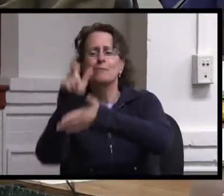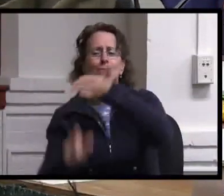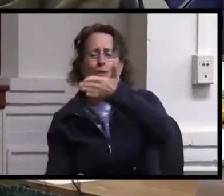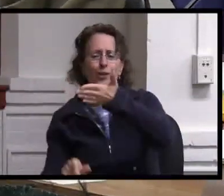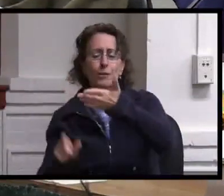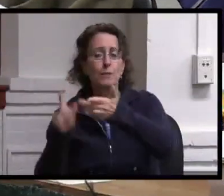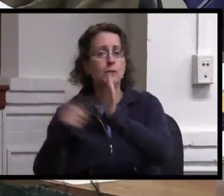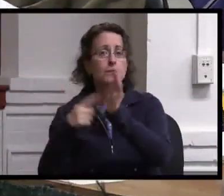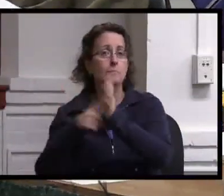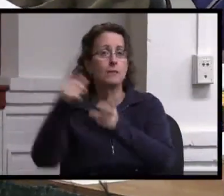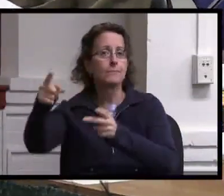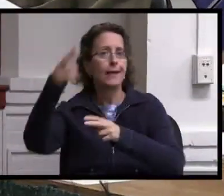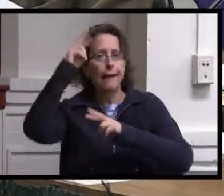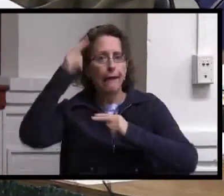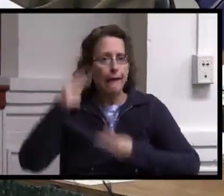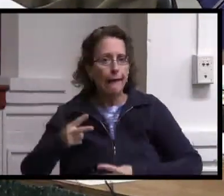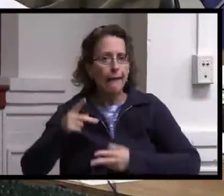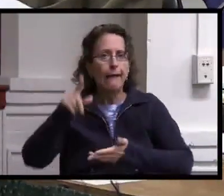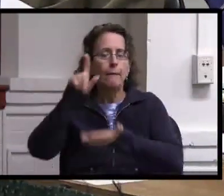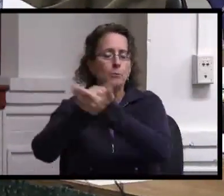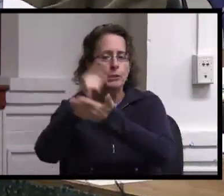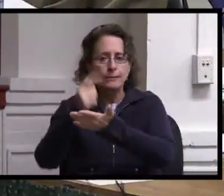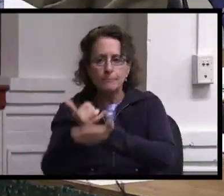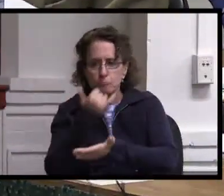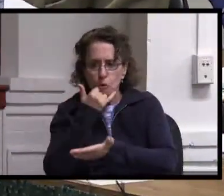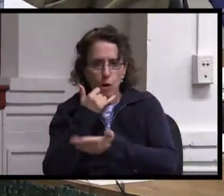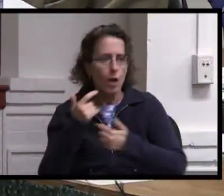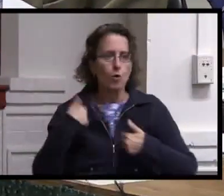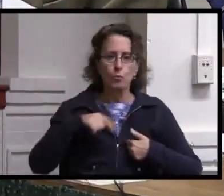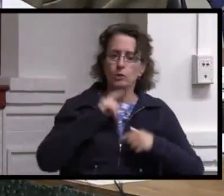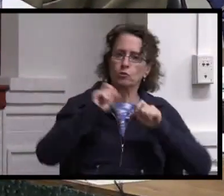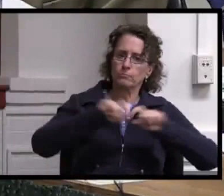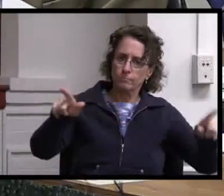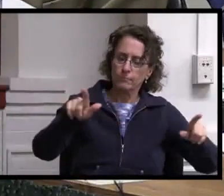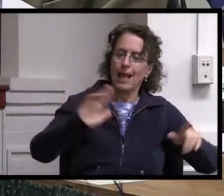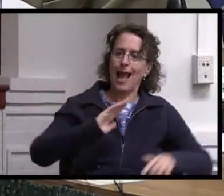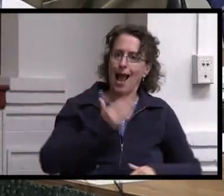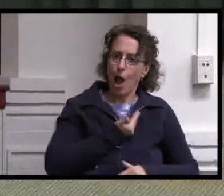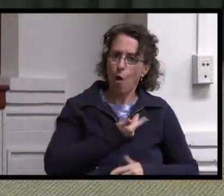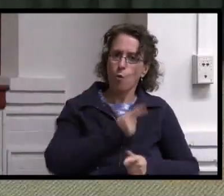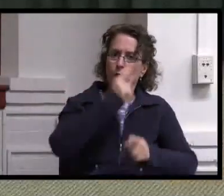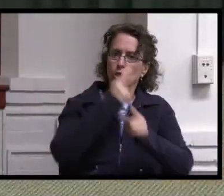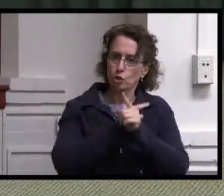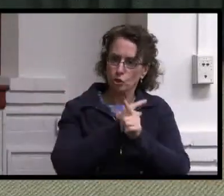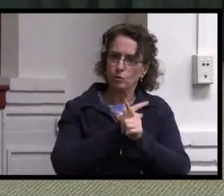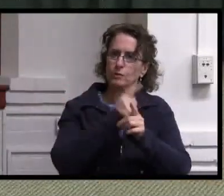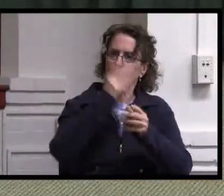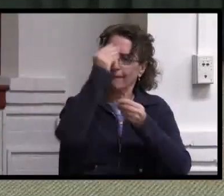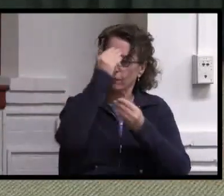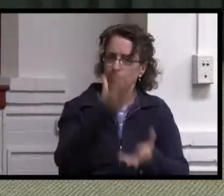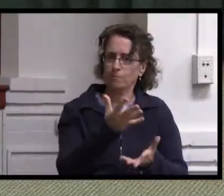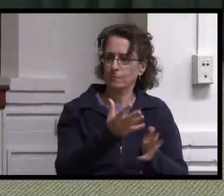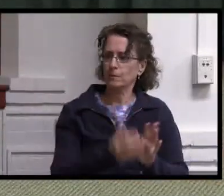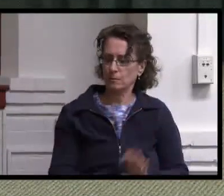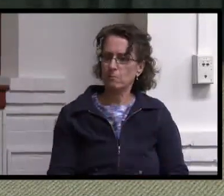wrong. Please don't get mad at me, everybody watching in the world. We'll just say it's better to come from the horse's mouth. Yeah.